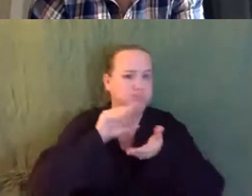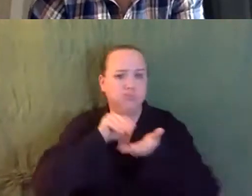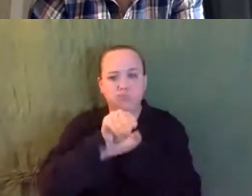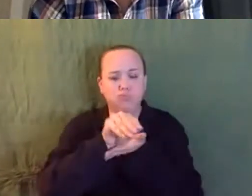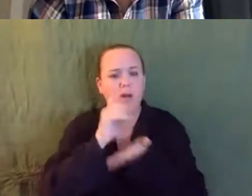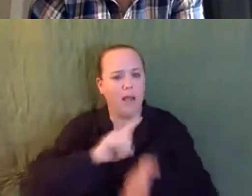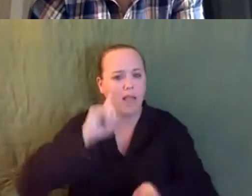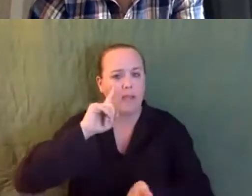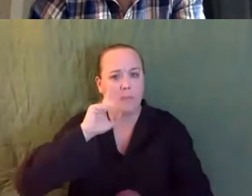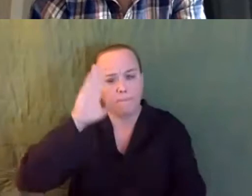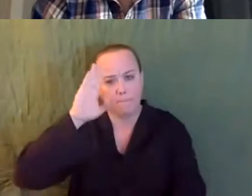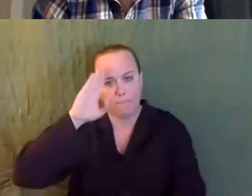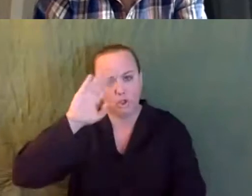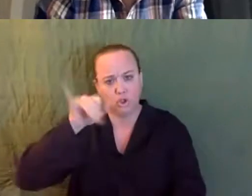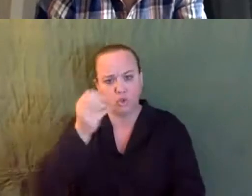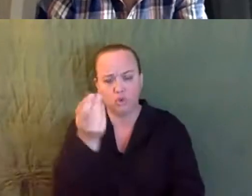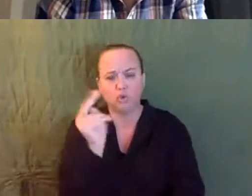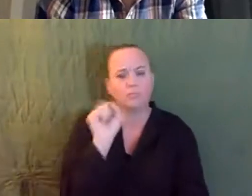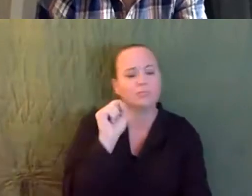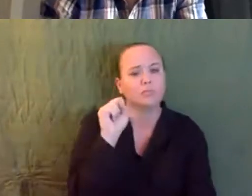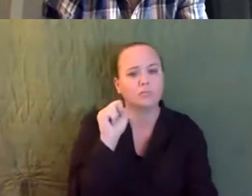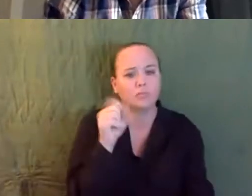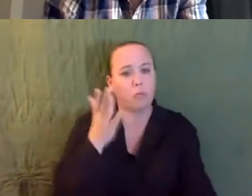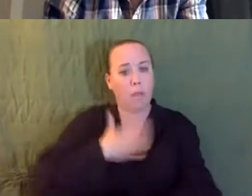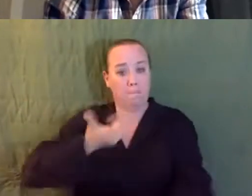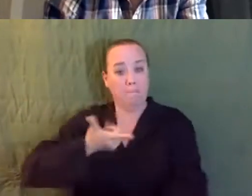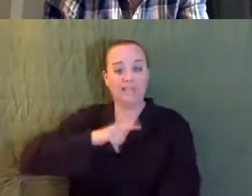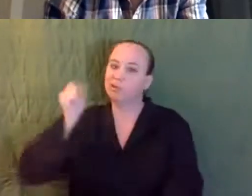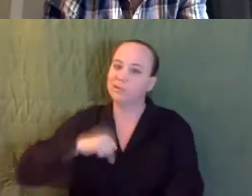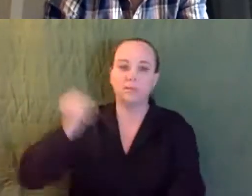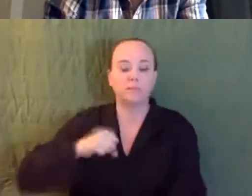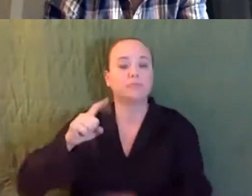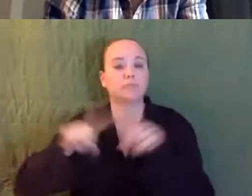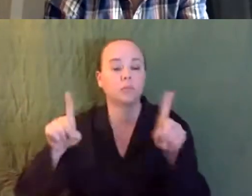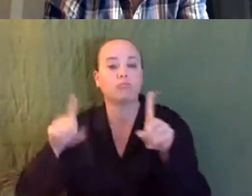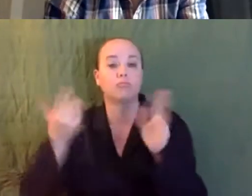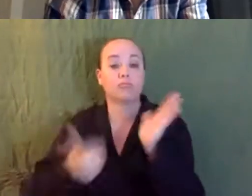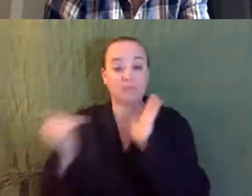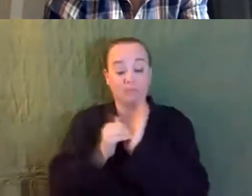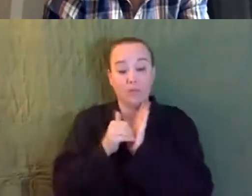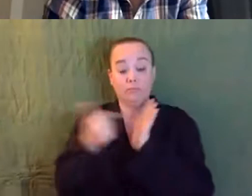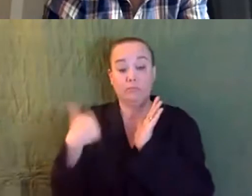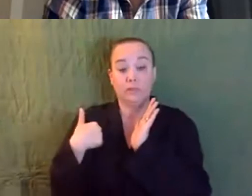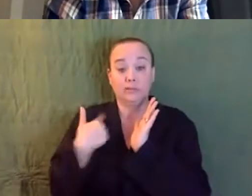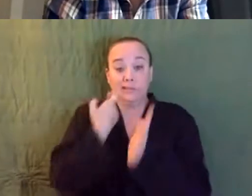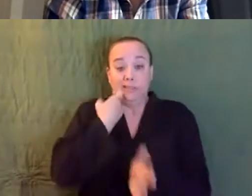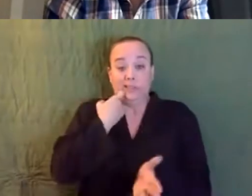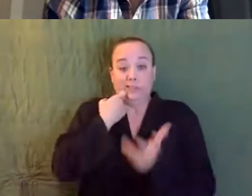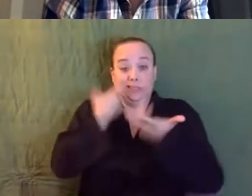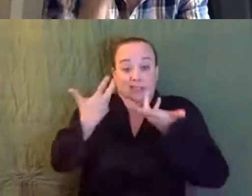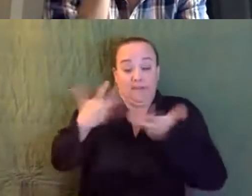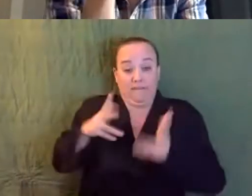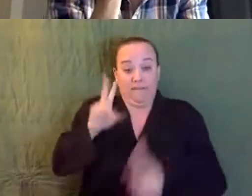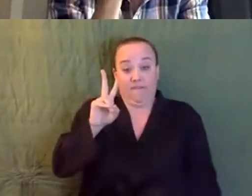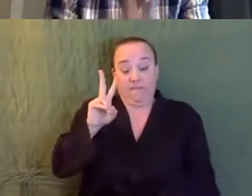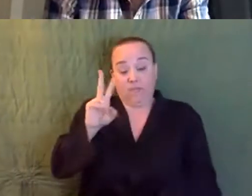Johnson that begins. It is my turn. So again, I'm the immediate past vice chair